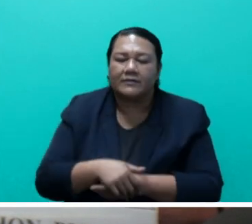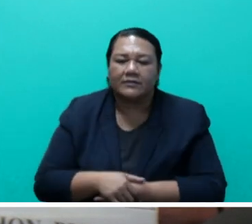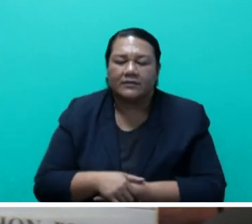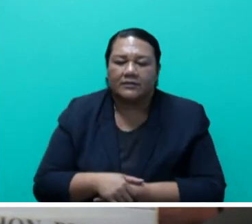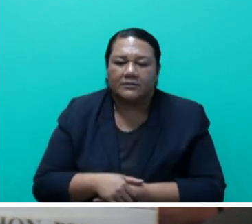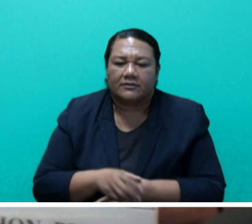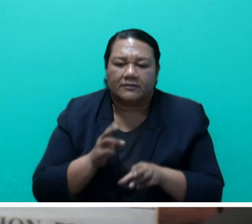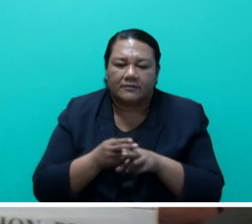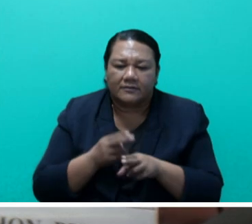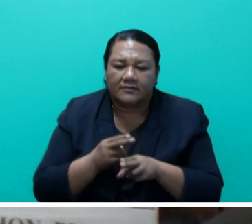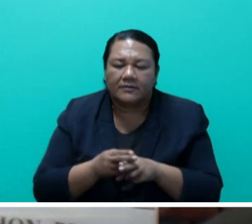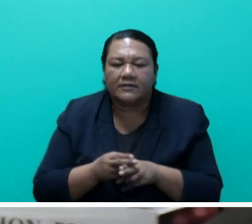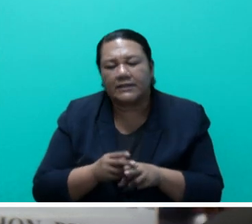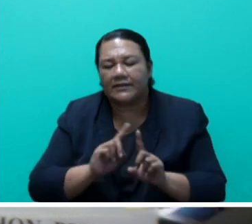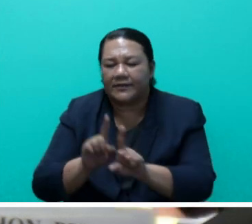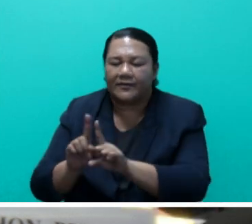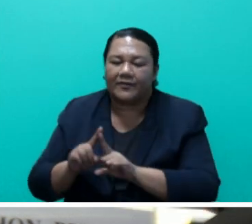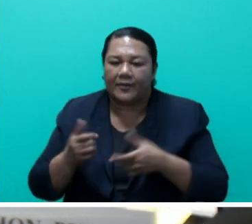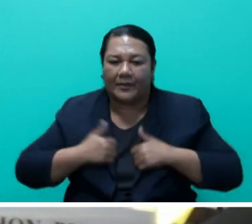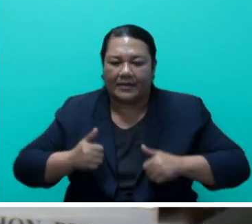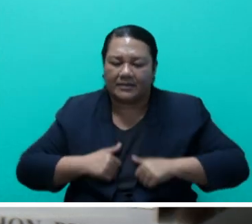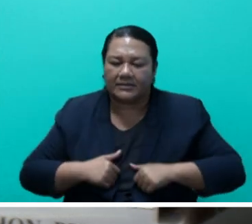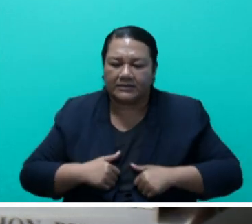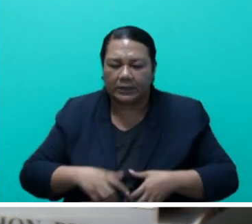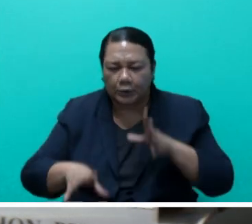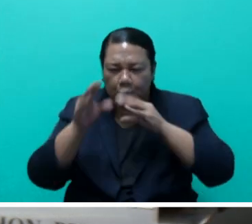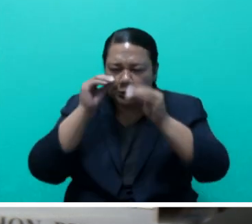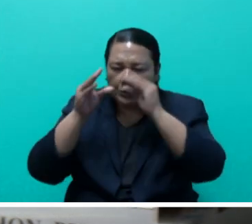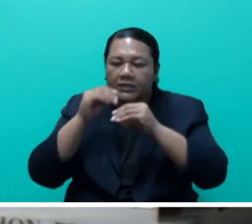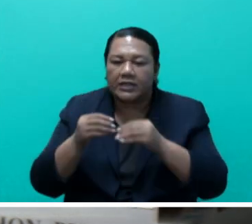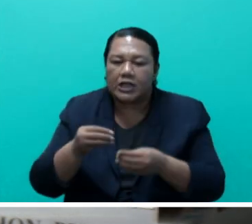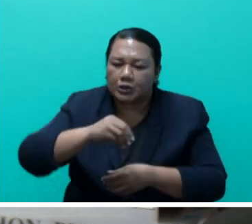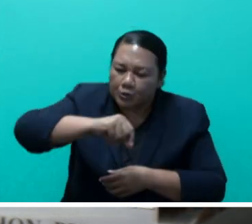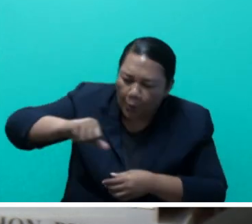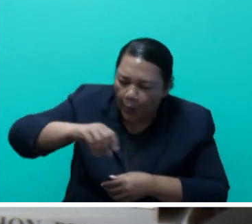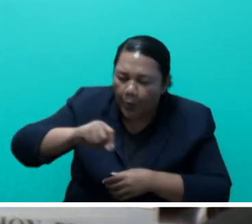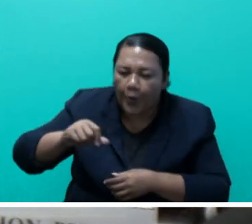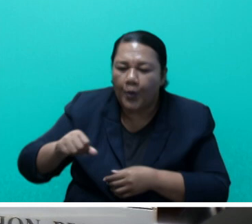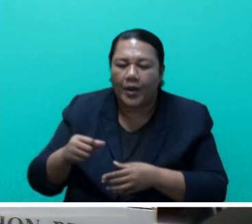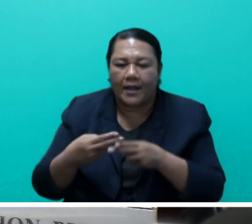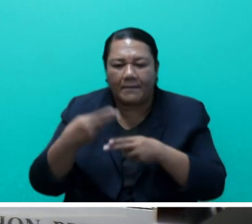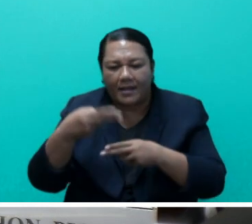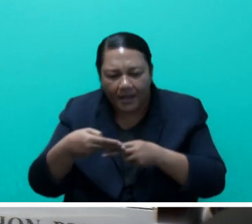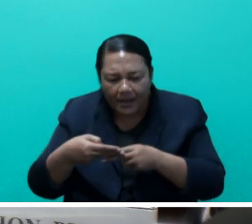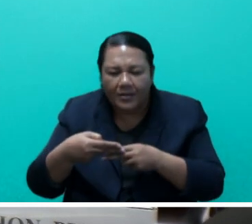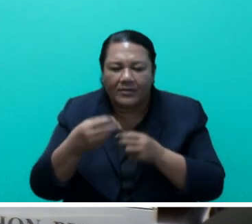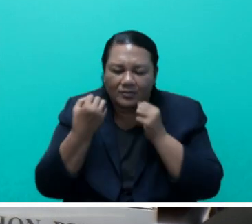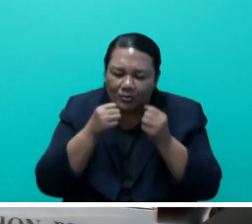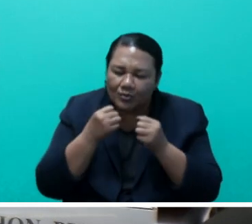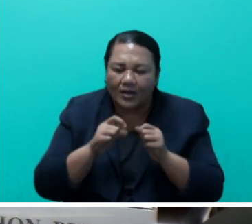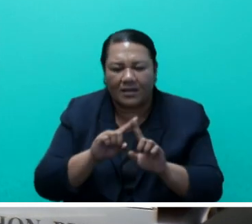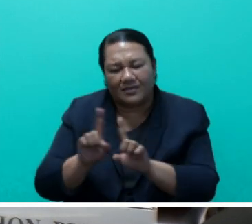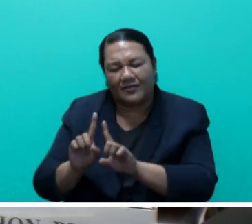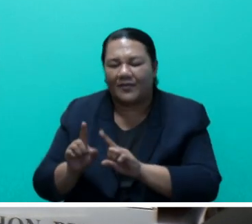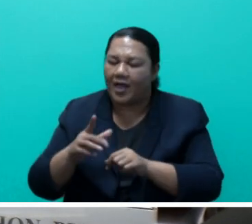weed management practices, soil health, plant nutrition, and farm mechanization. In principle,